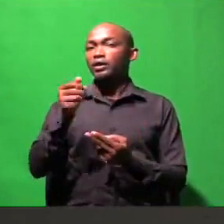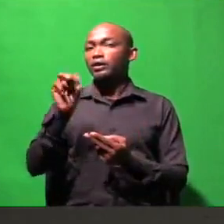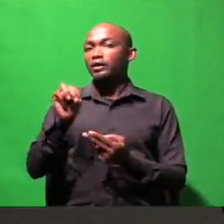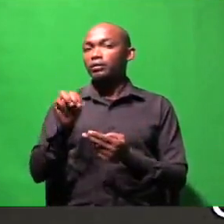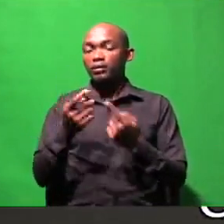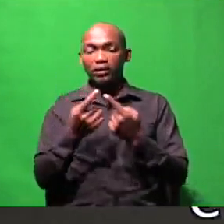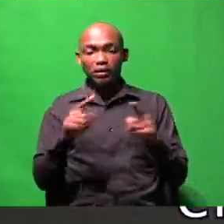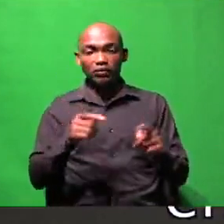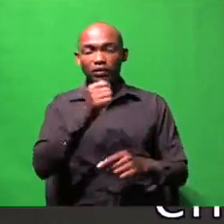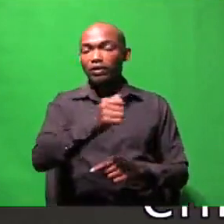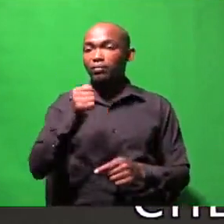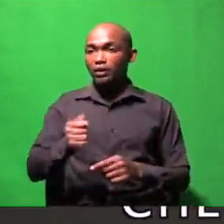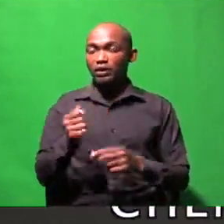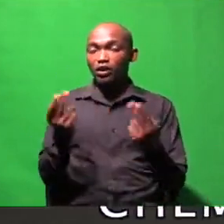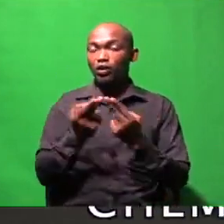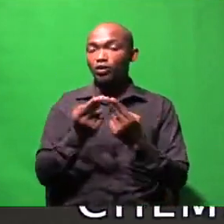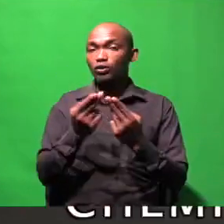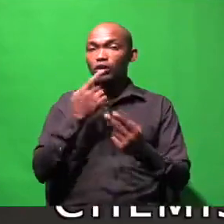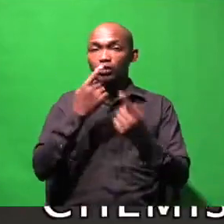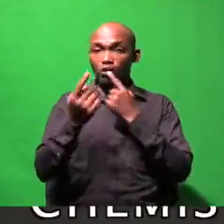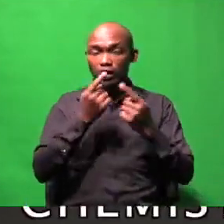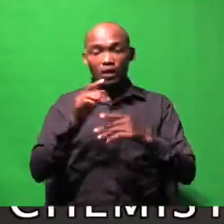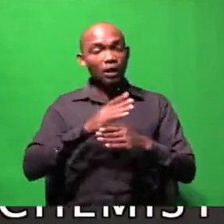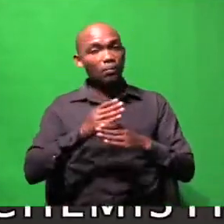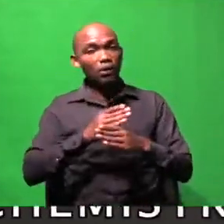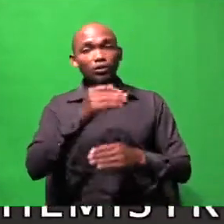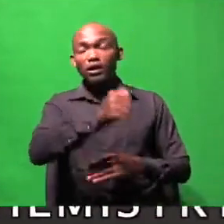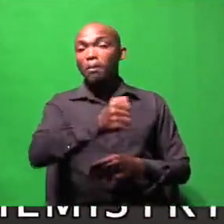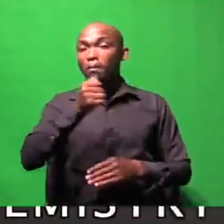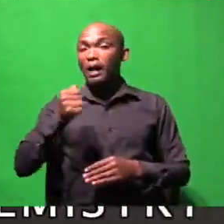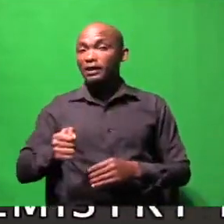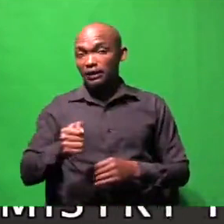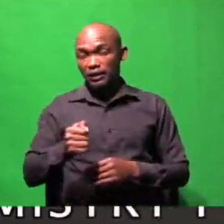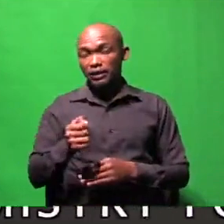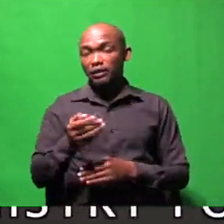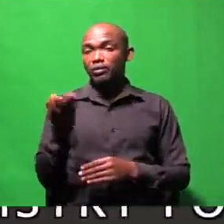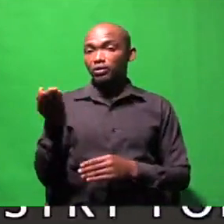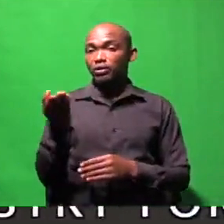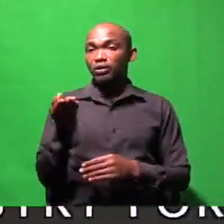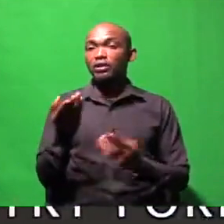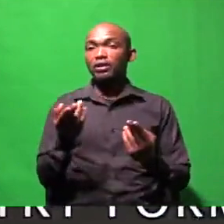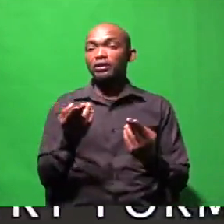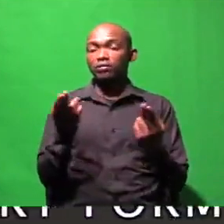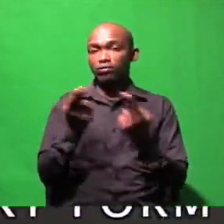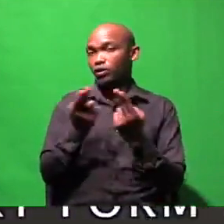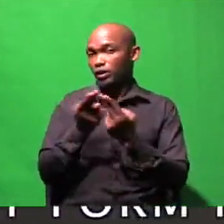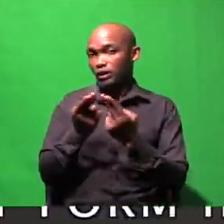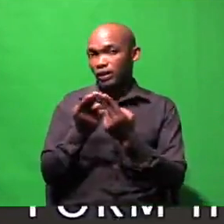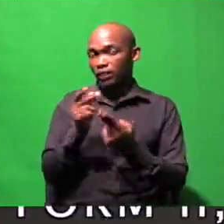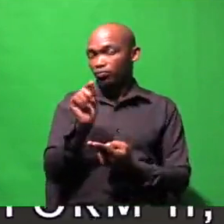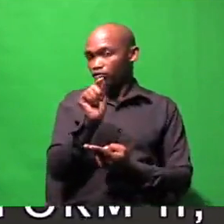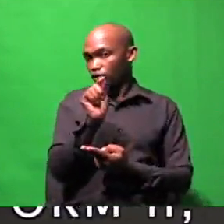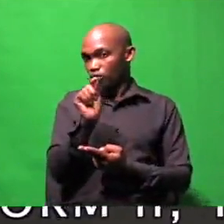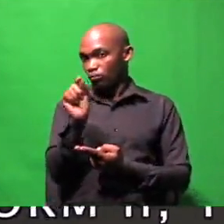have different masses. Also, it's talking about masses as Dalton postulate, on first